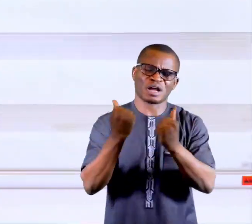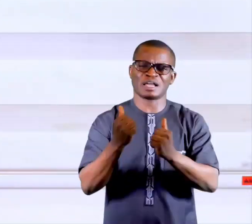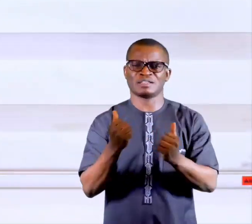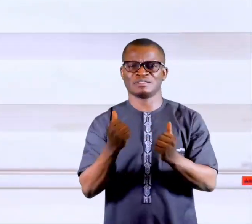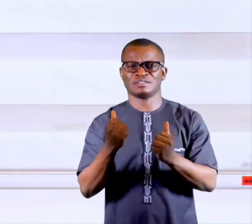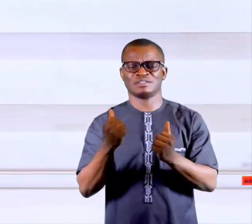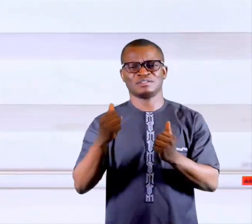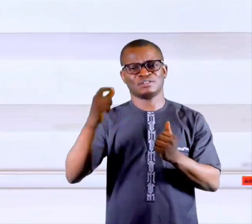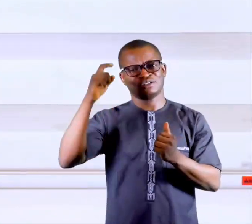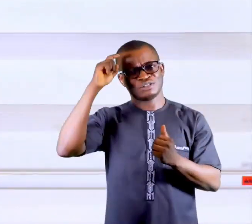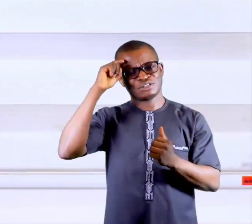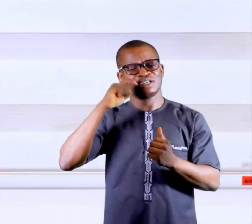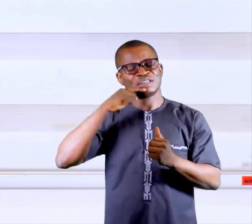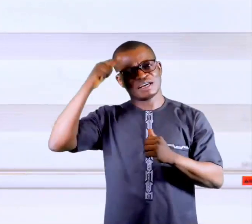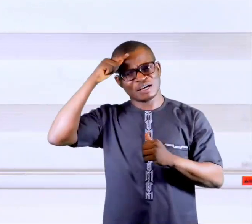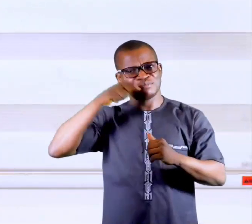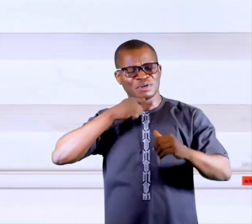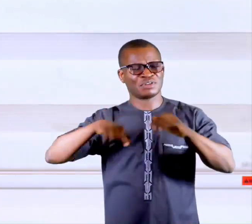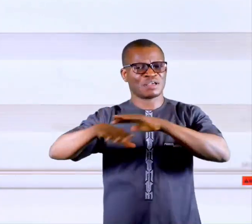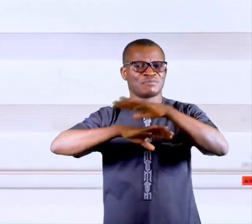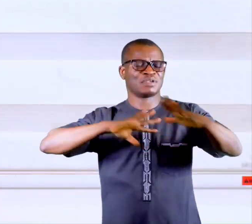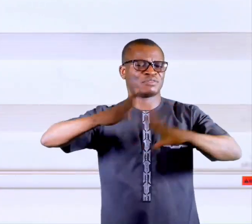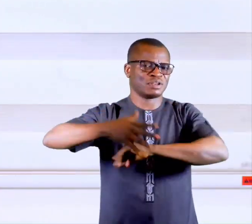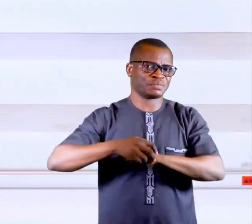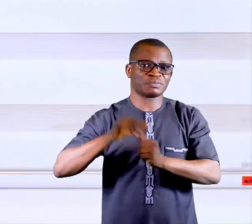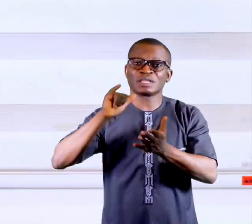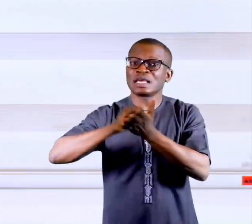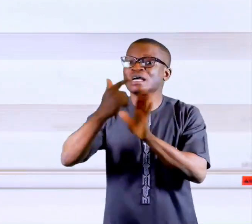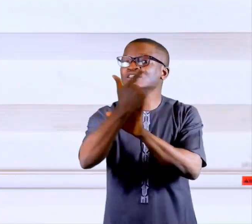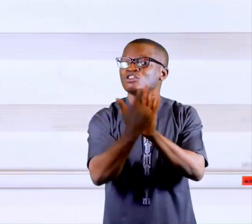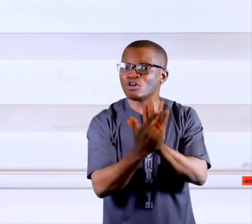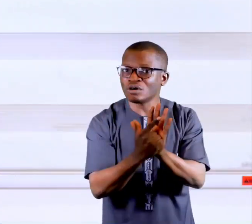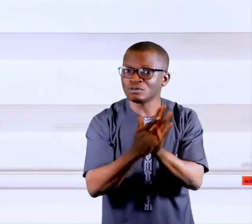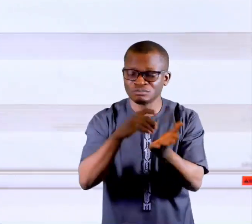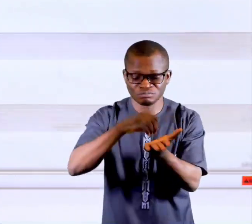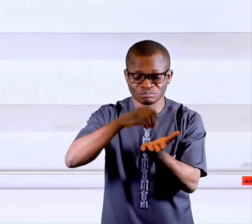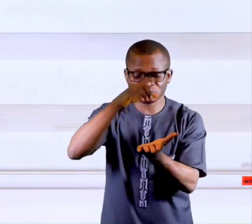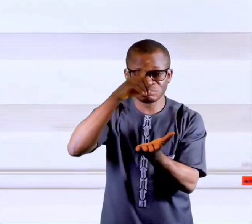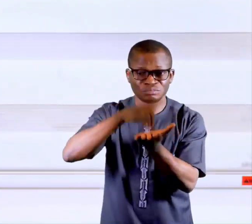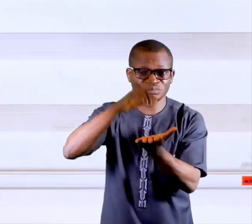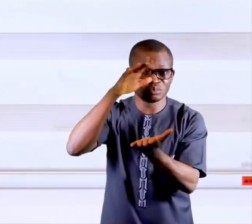and gender-based violence. The document has so